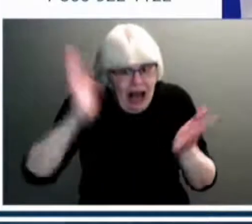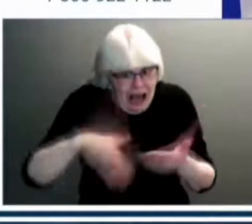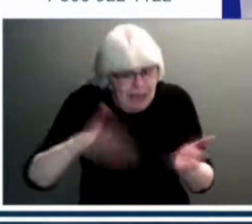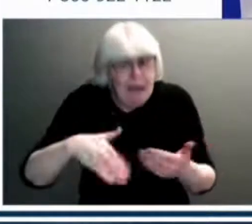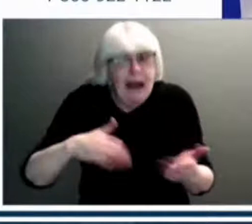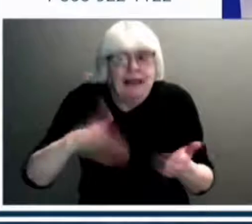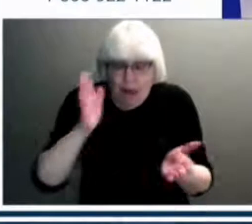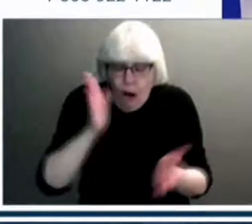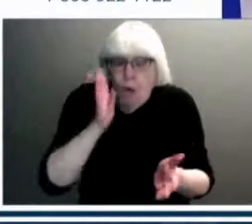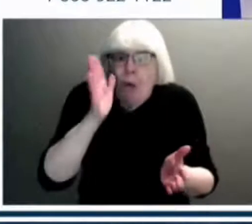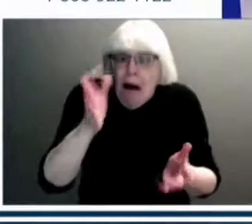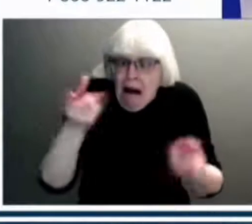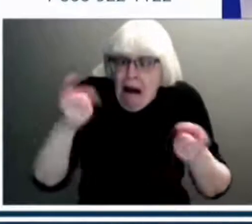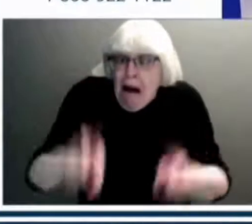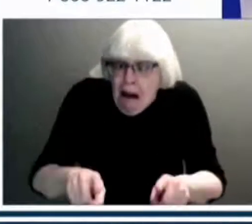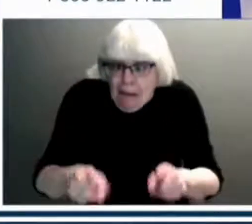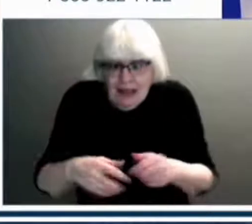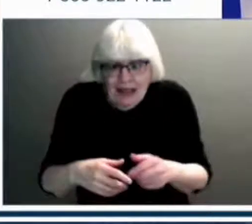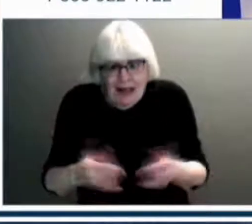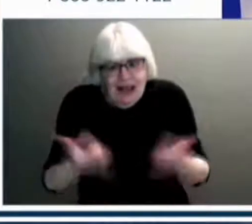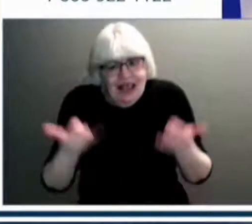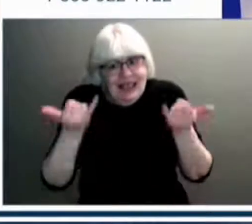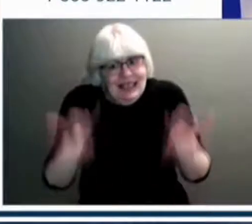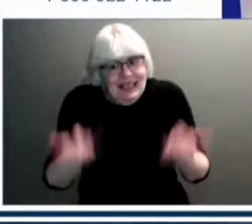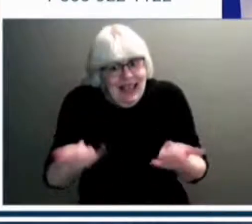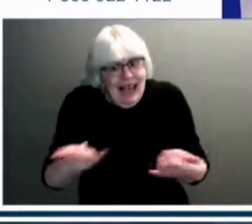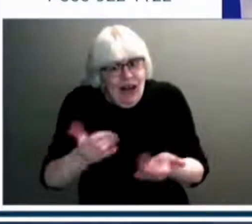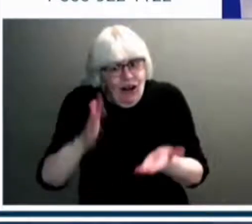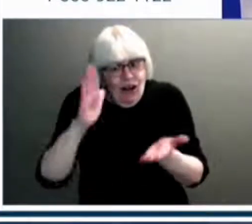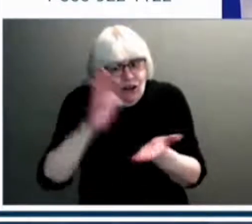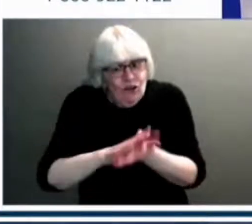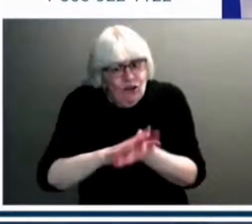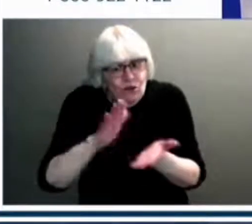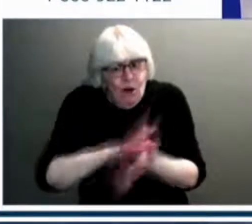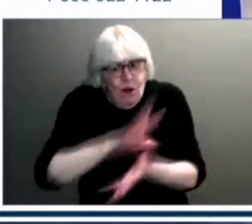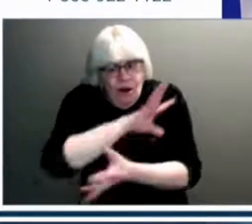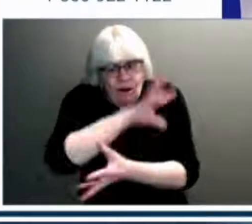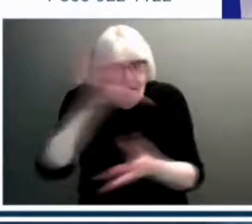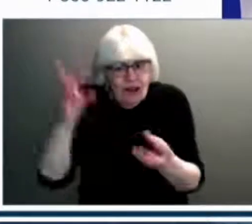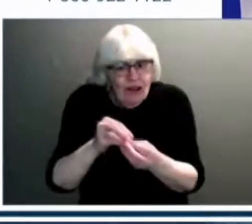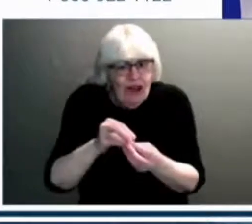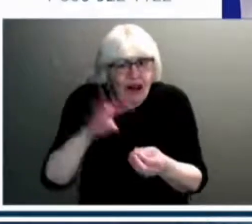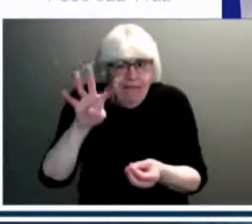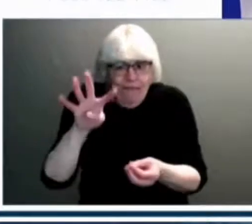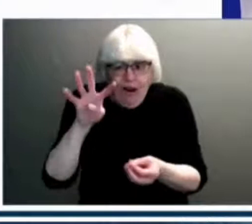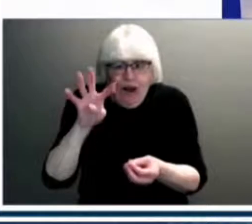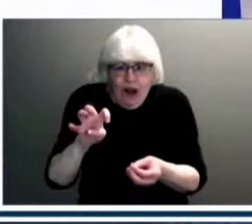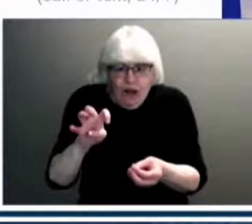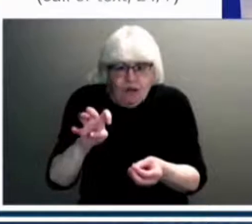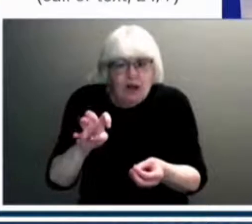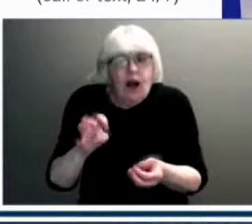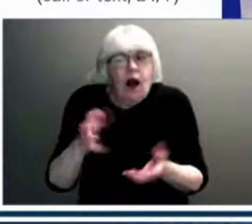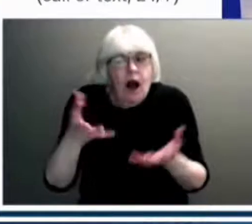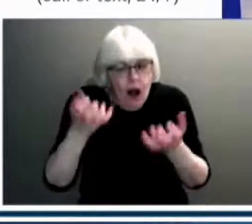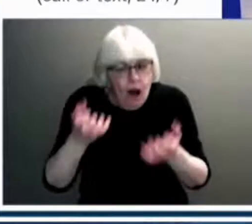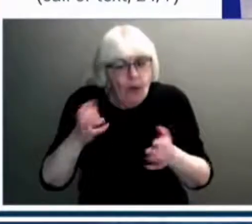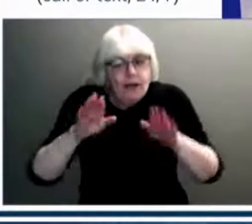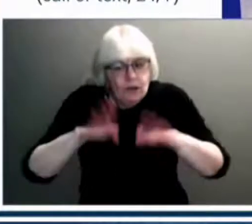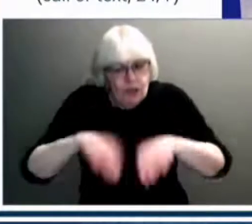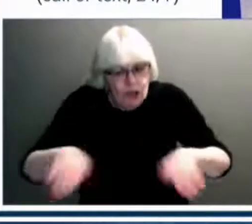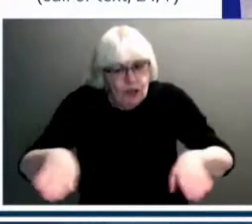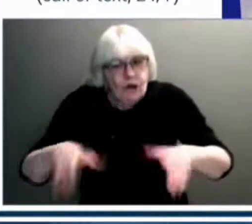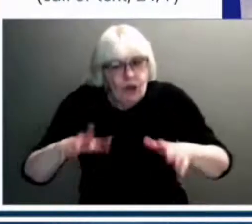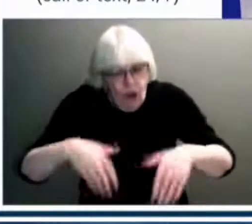in this province, and we want kids back in schools because they're safe in schools. There's other